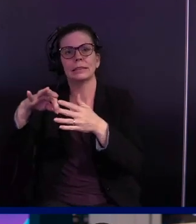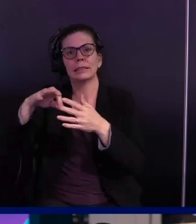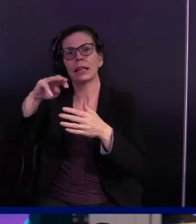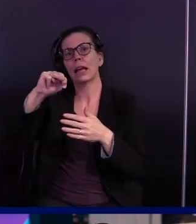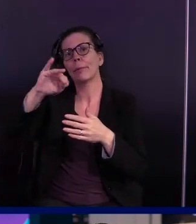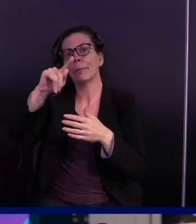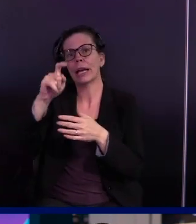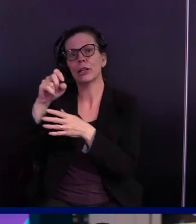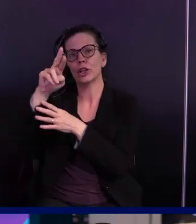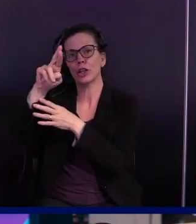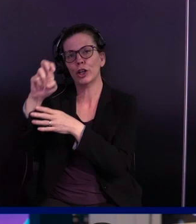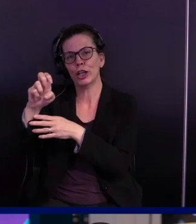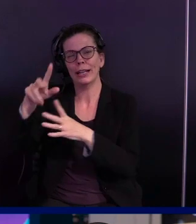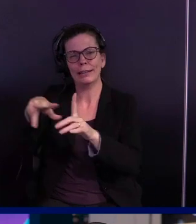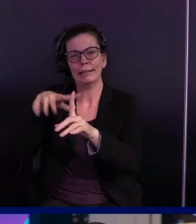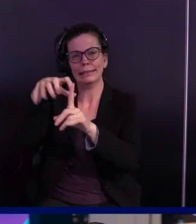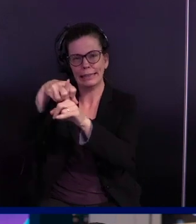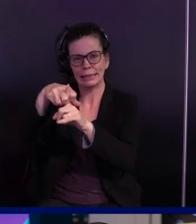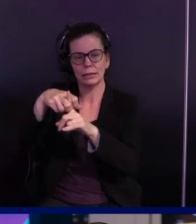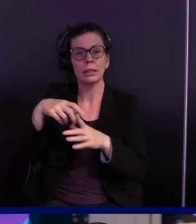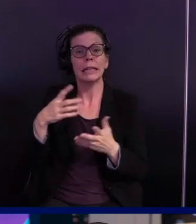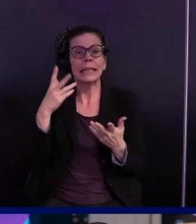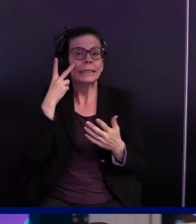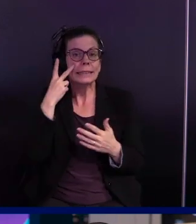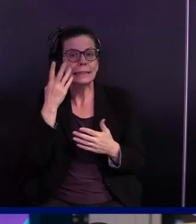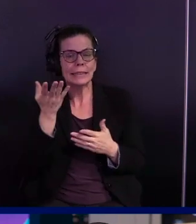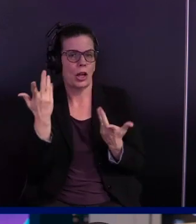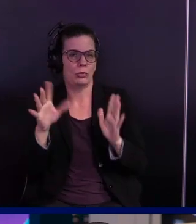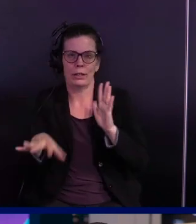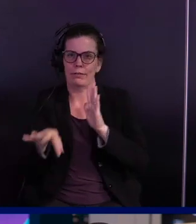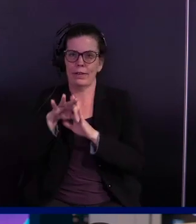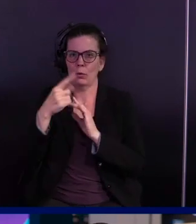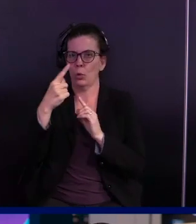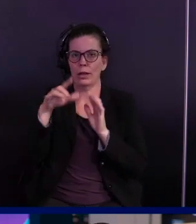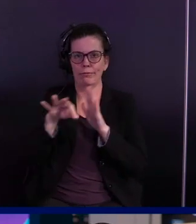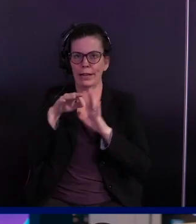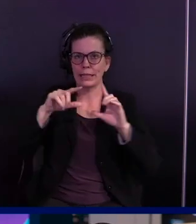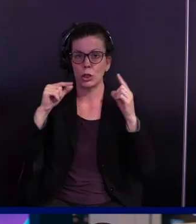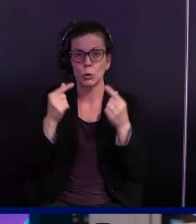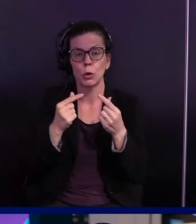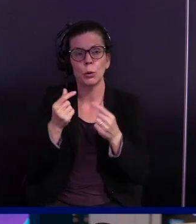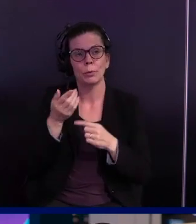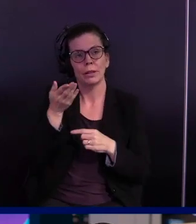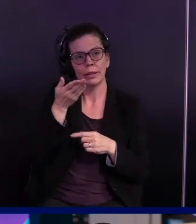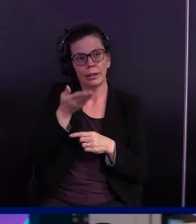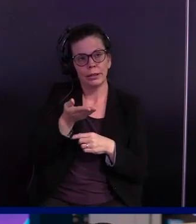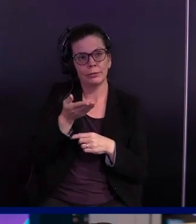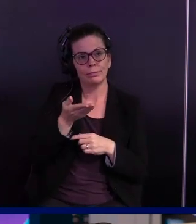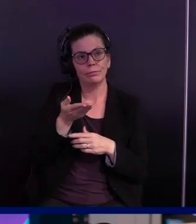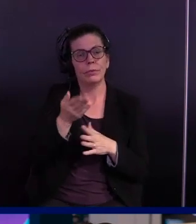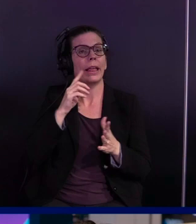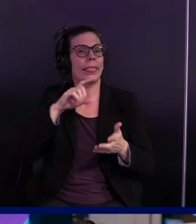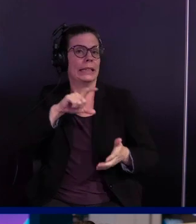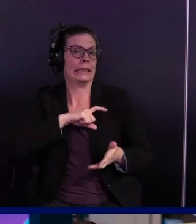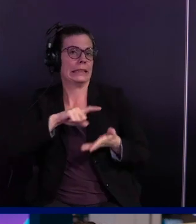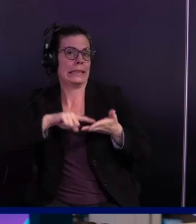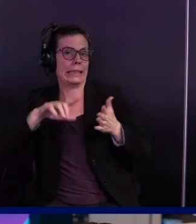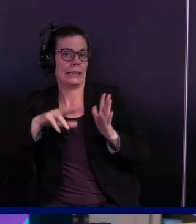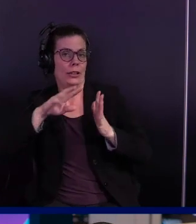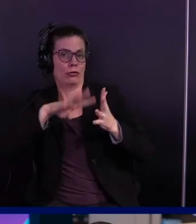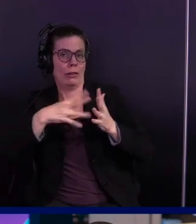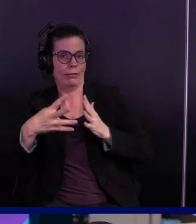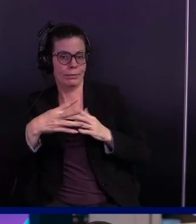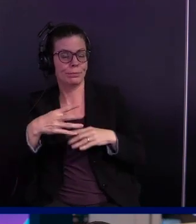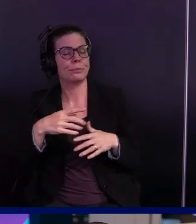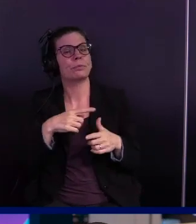attack ones. Here we can see that there's only like one finding group in this detective graph.